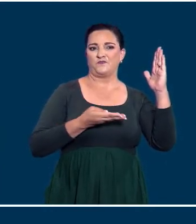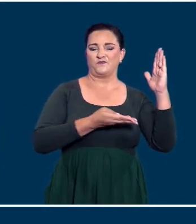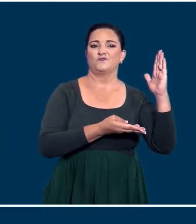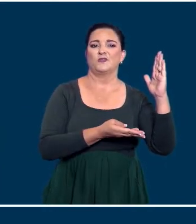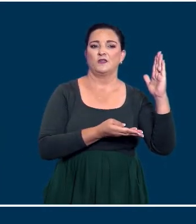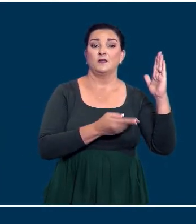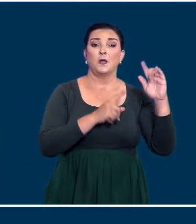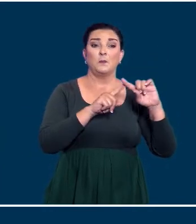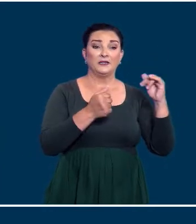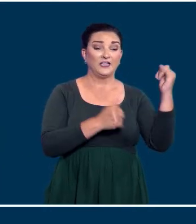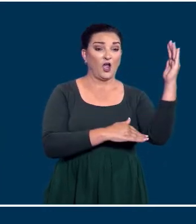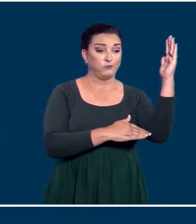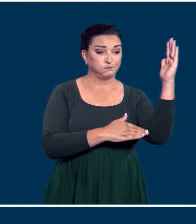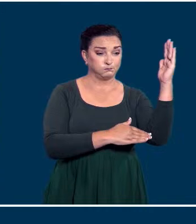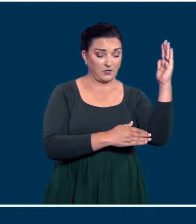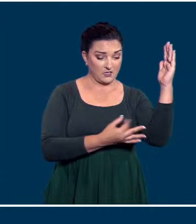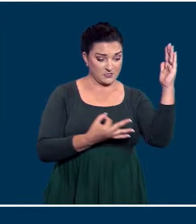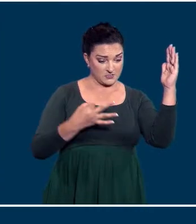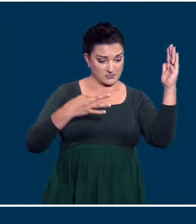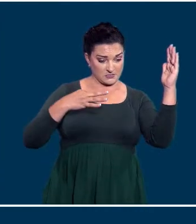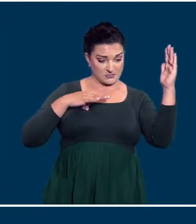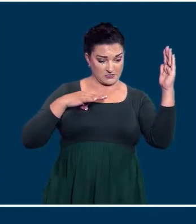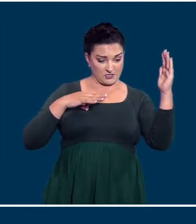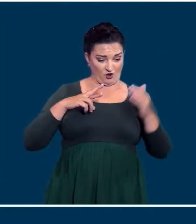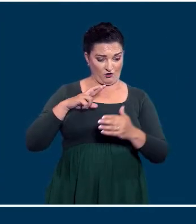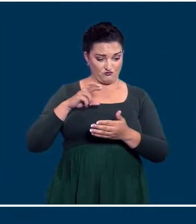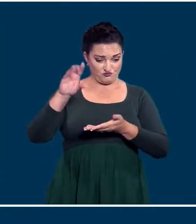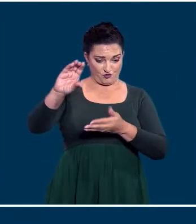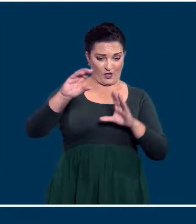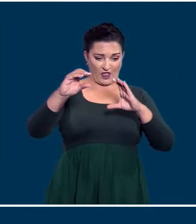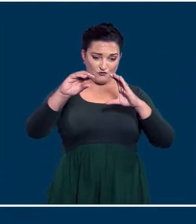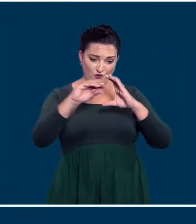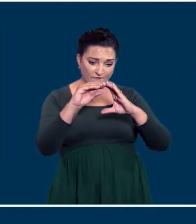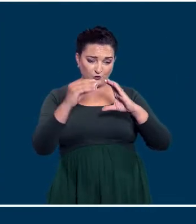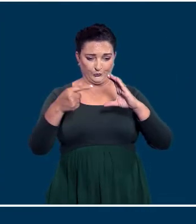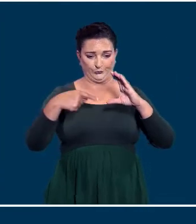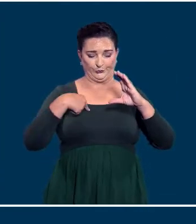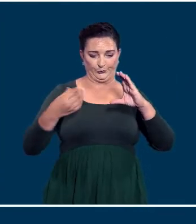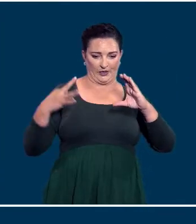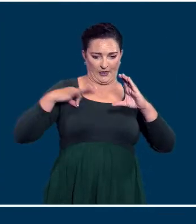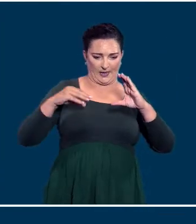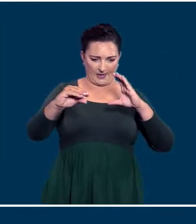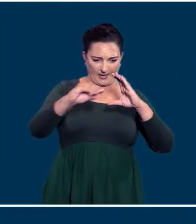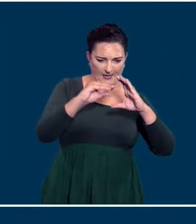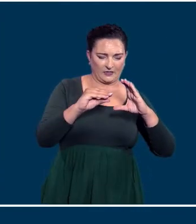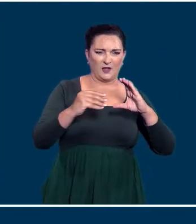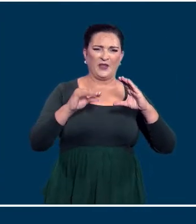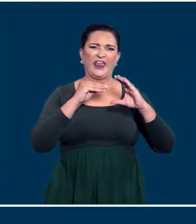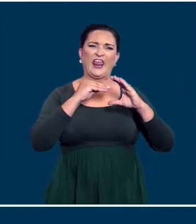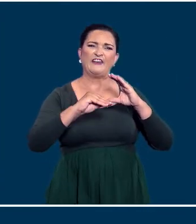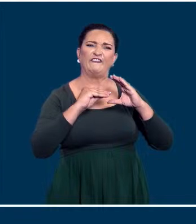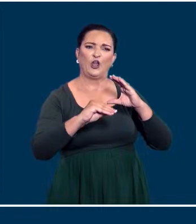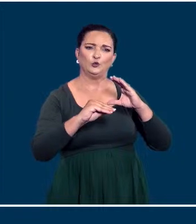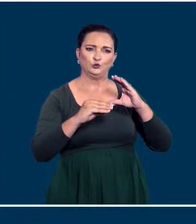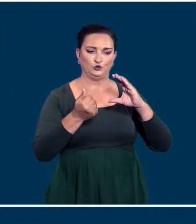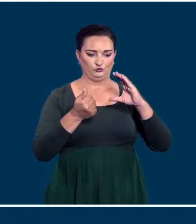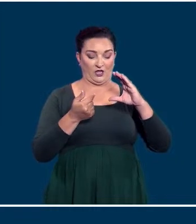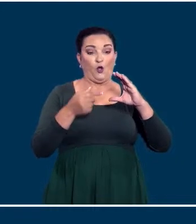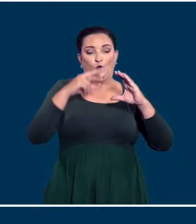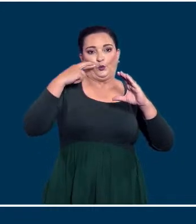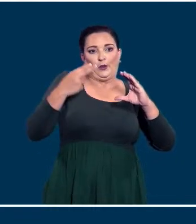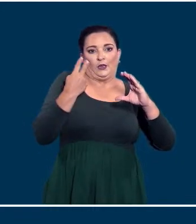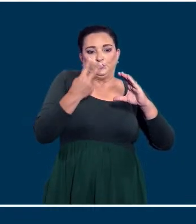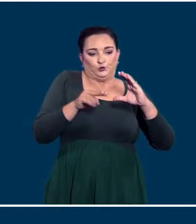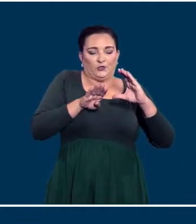that here's your revenue and your income, your earnings, your wages, and then with inflation falling, your real purchasing power is rising and your